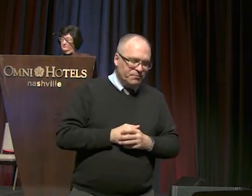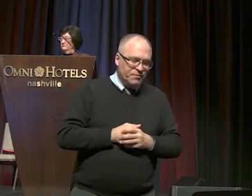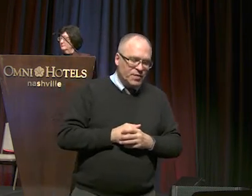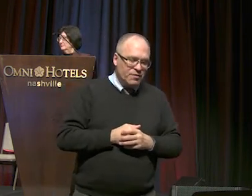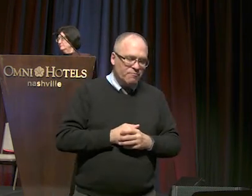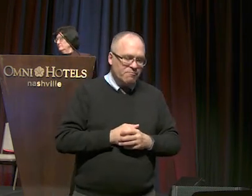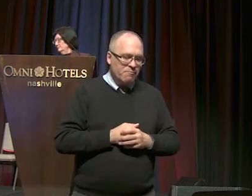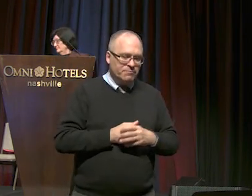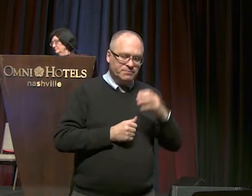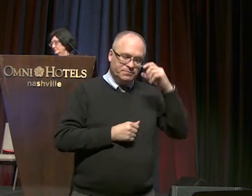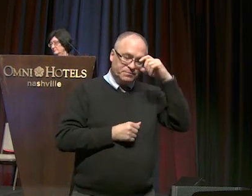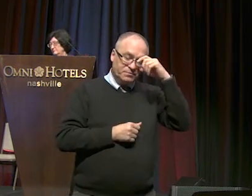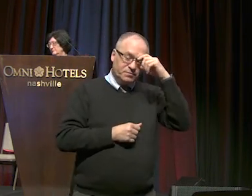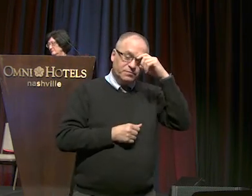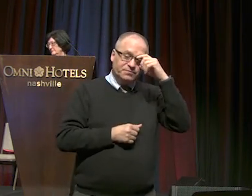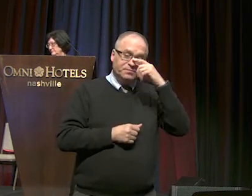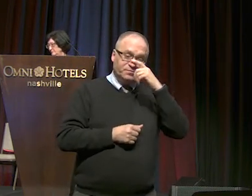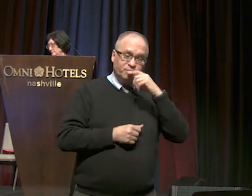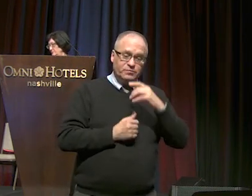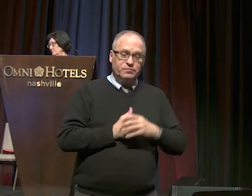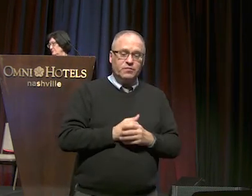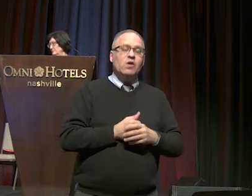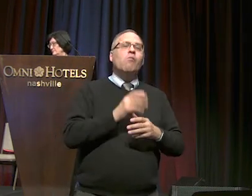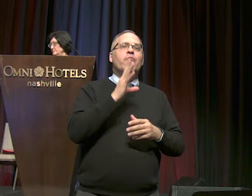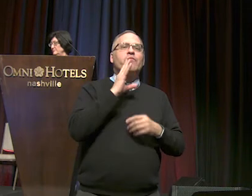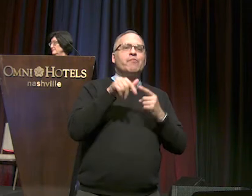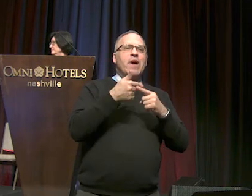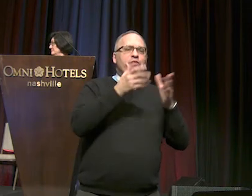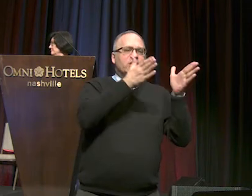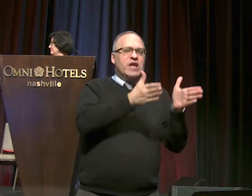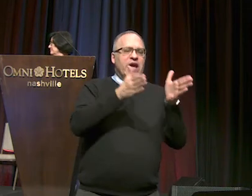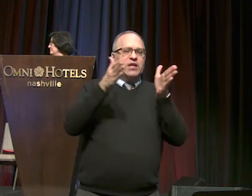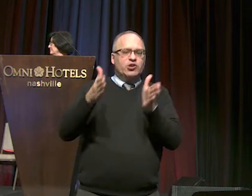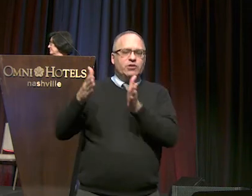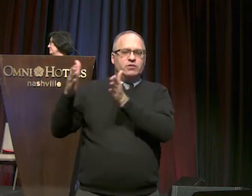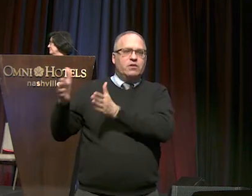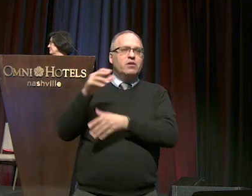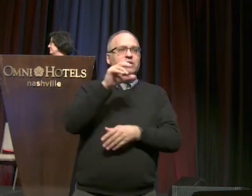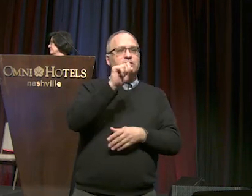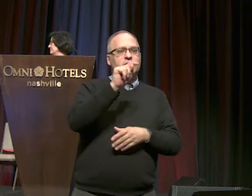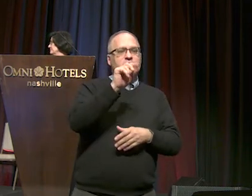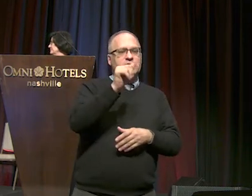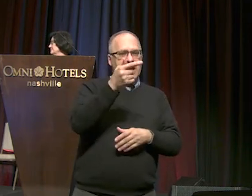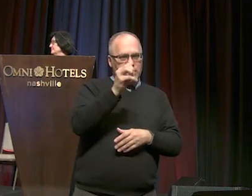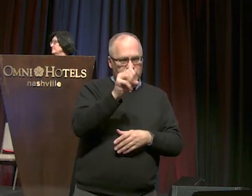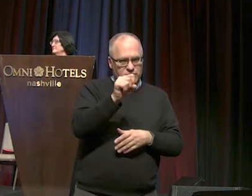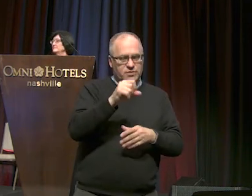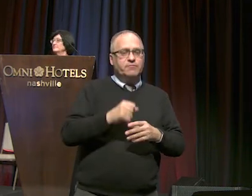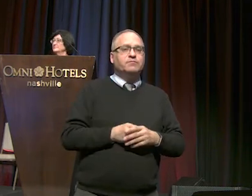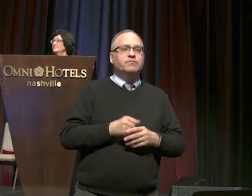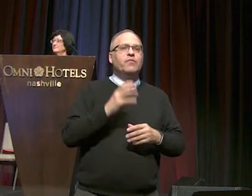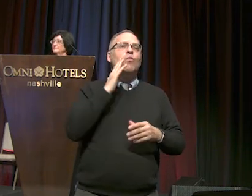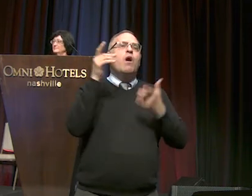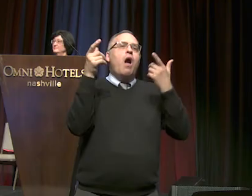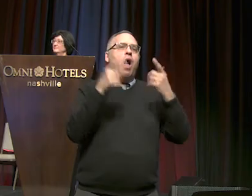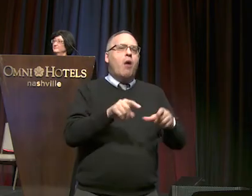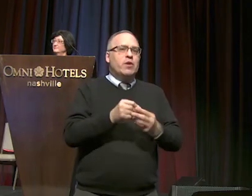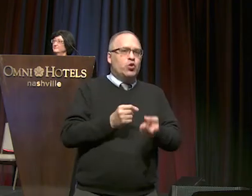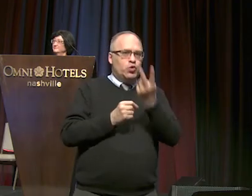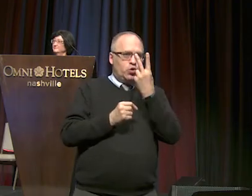So let's talk a little bit about the stages. This is happening, the legislation will happen in 2